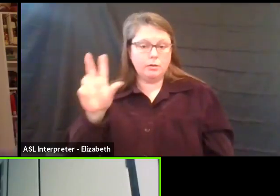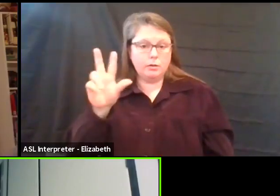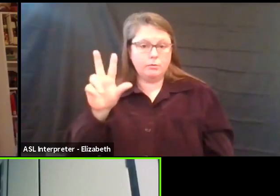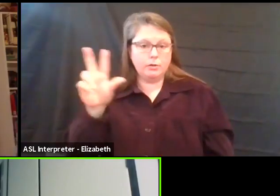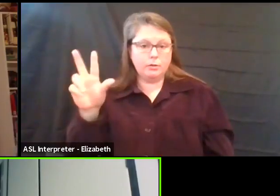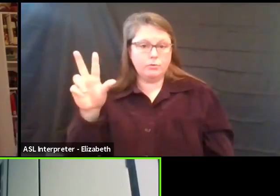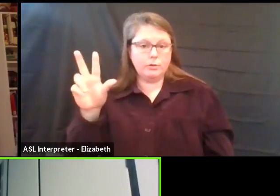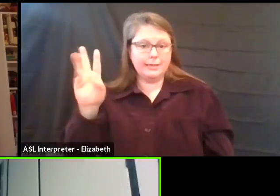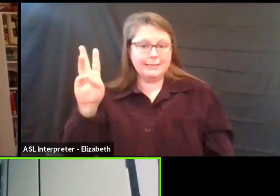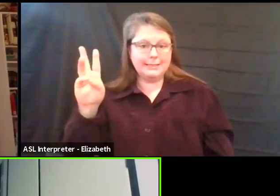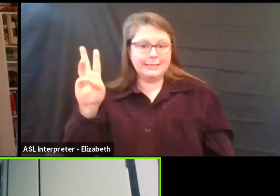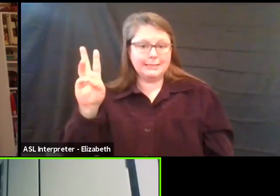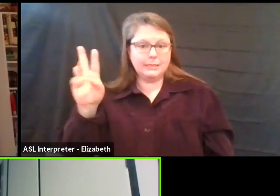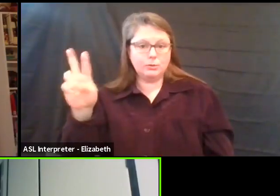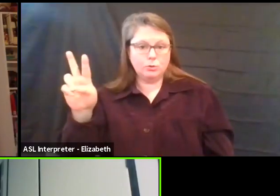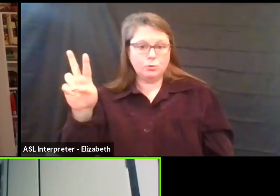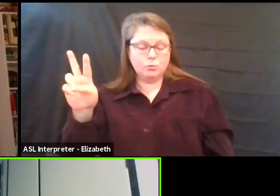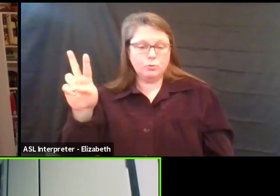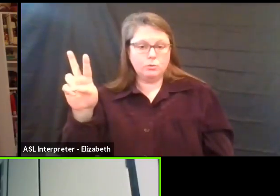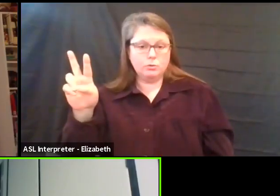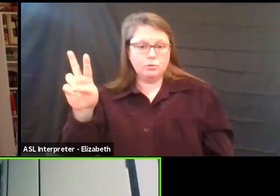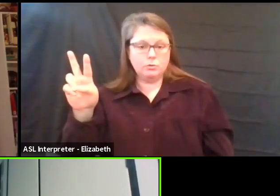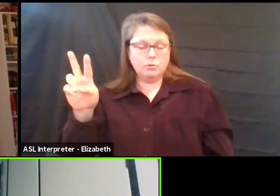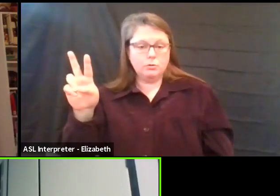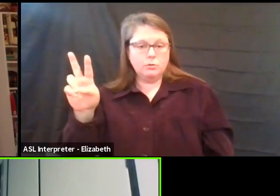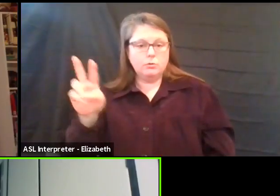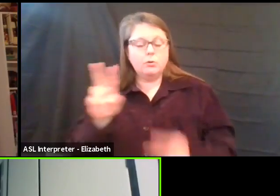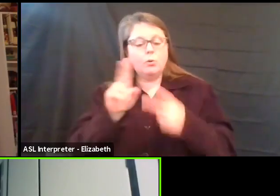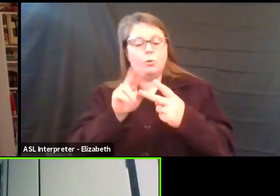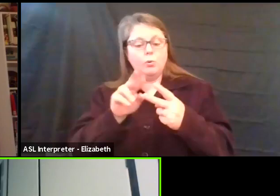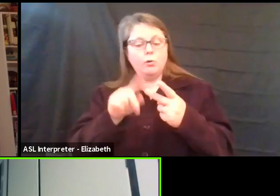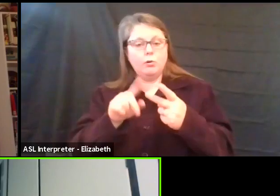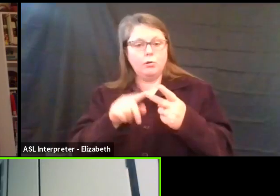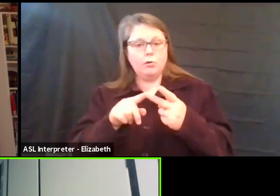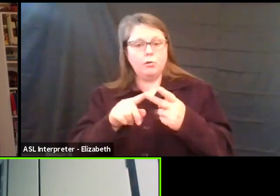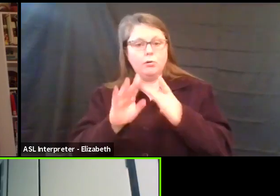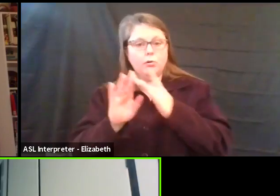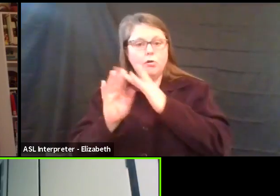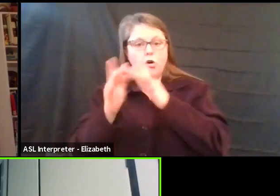3362. You can also go online to